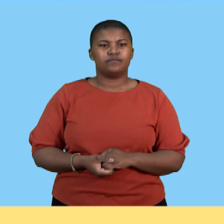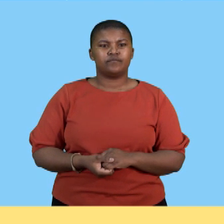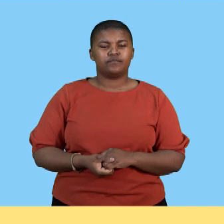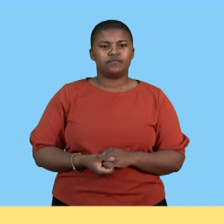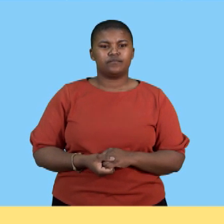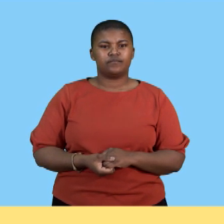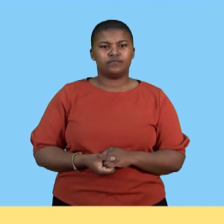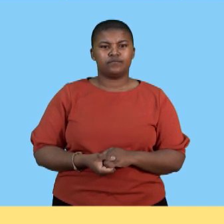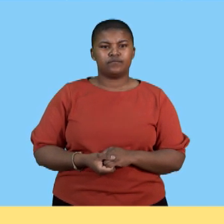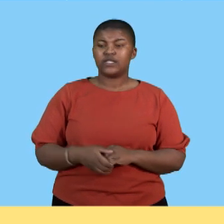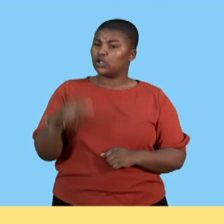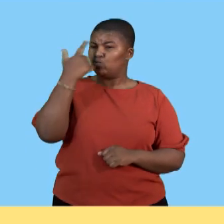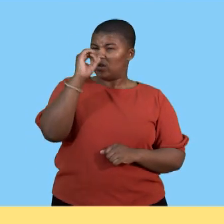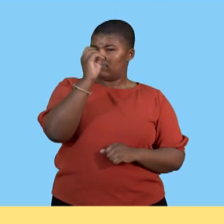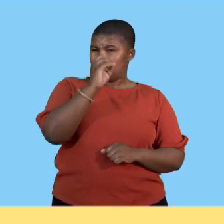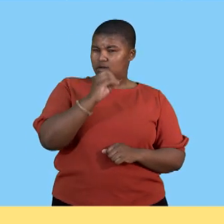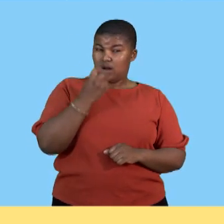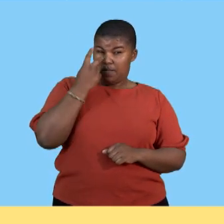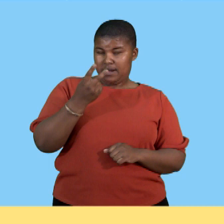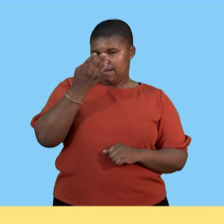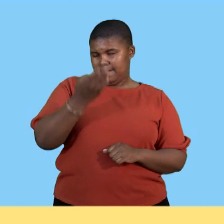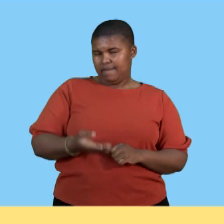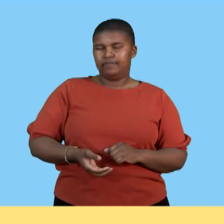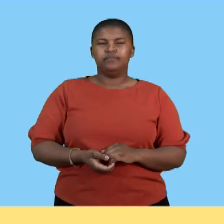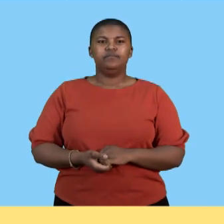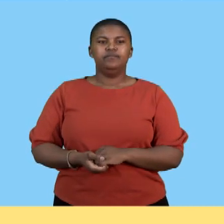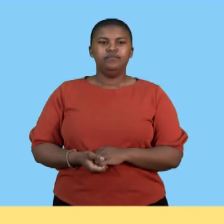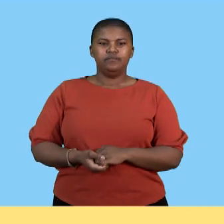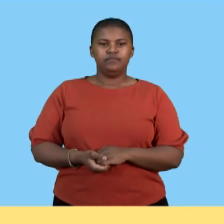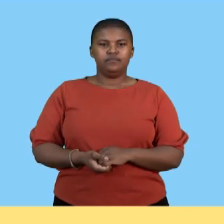There it is when it is neatly written. Okay.